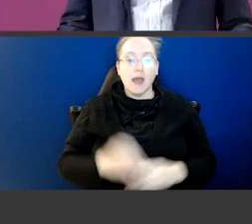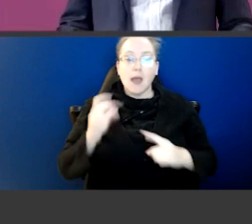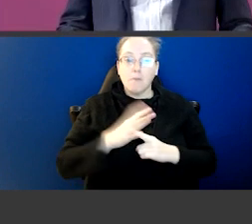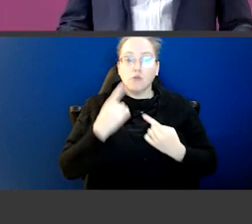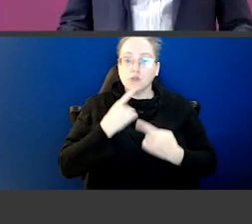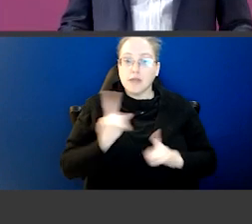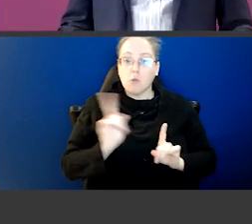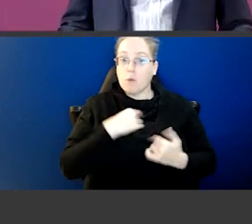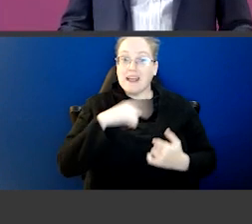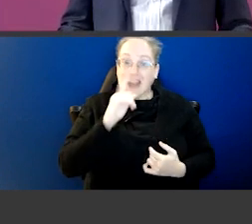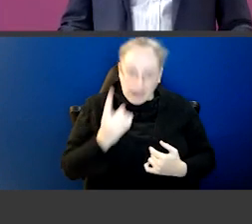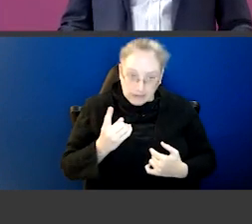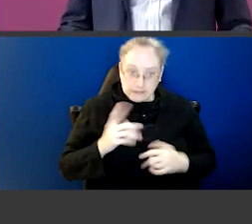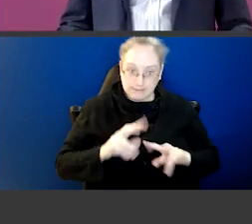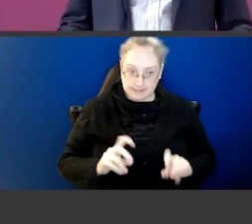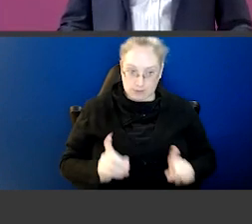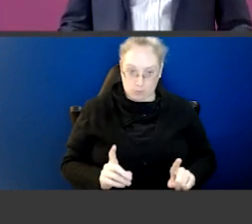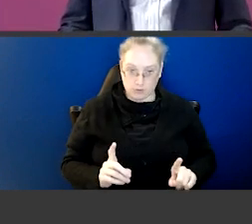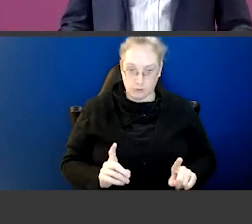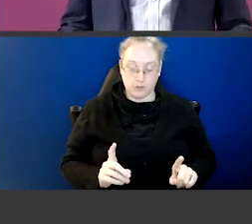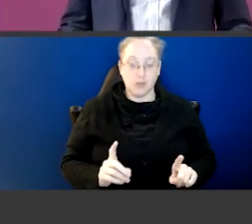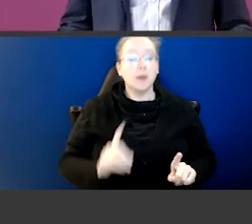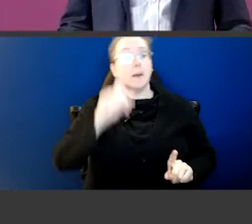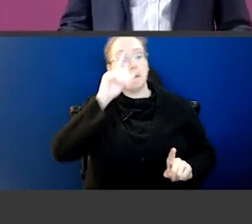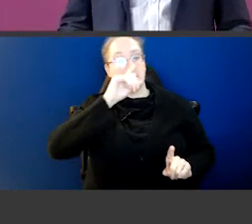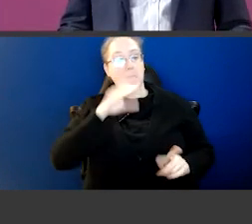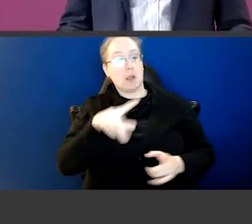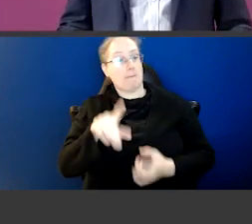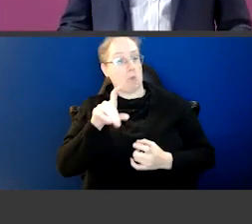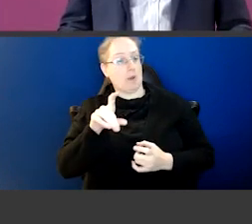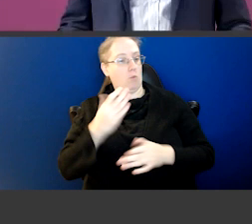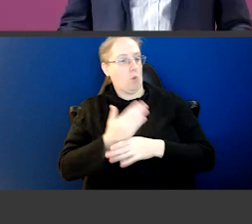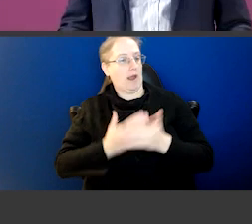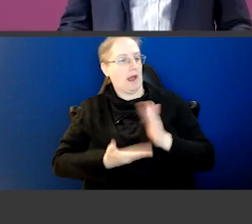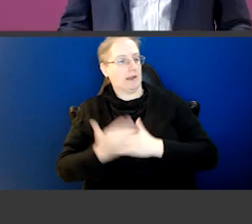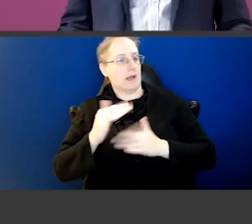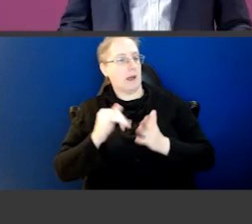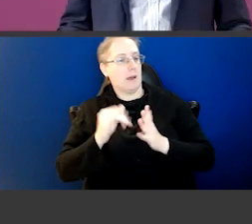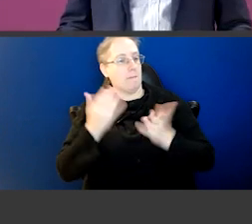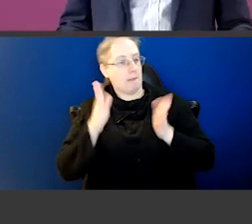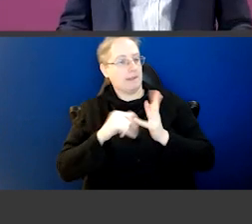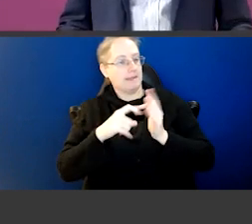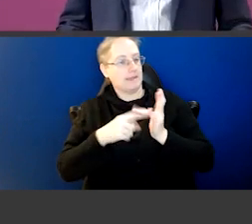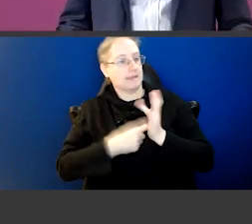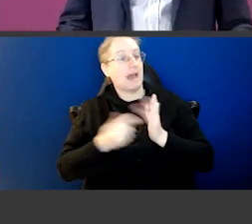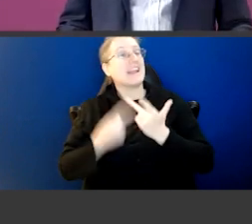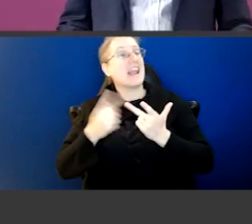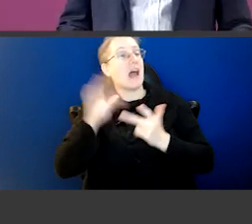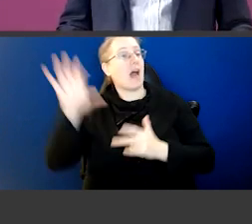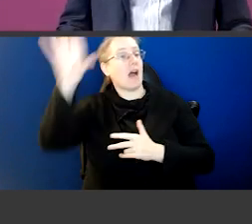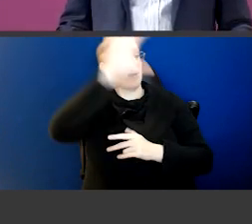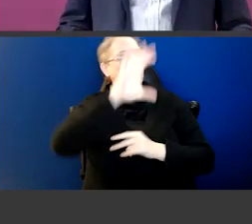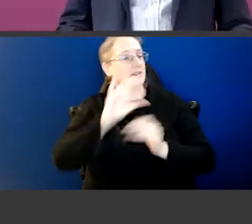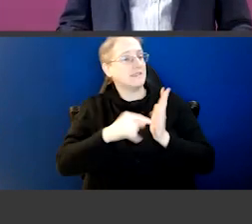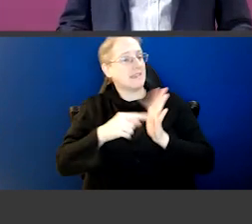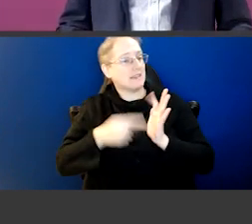investigate. And these include the actions of people employed by the public sector in another state or territory. We can't